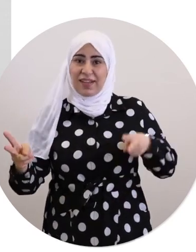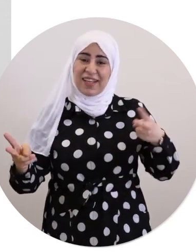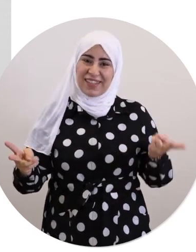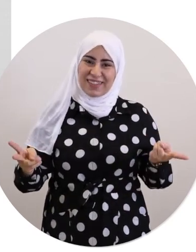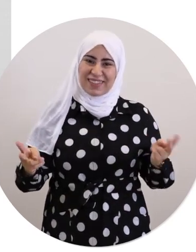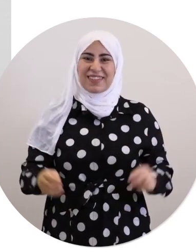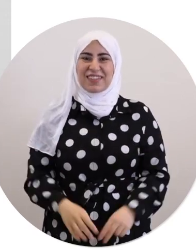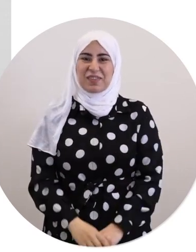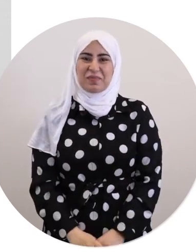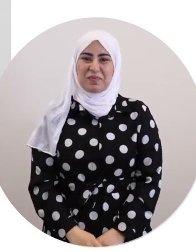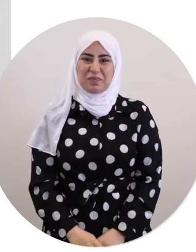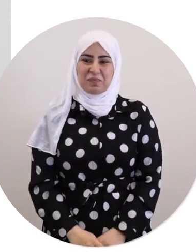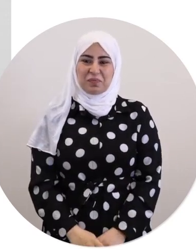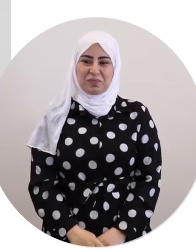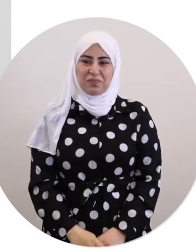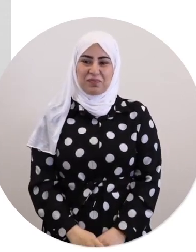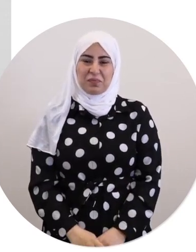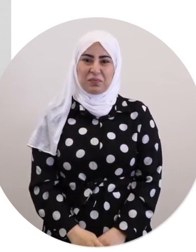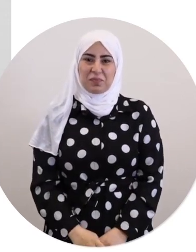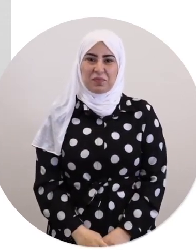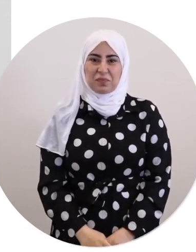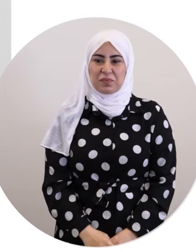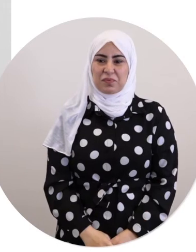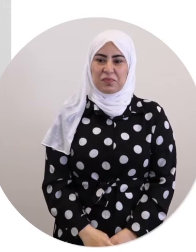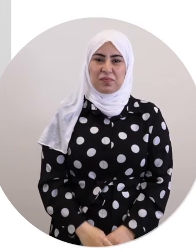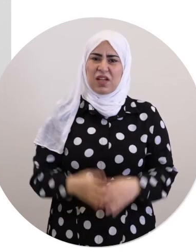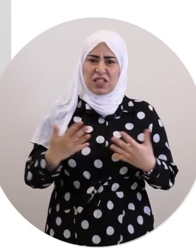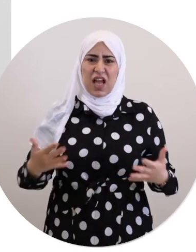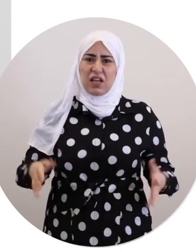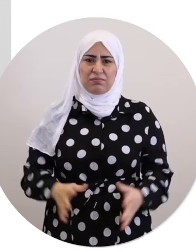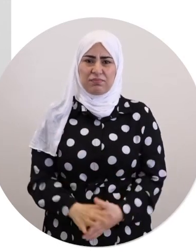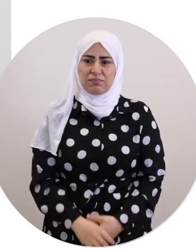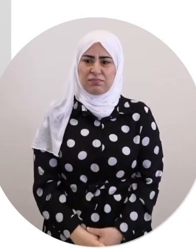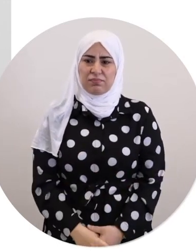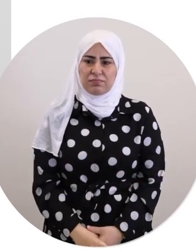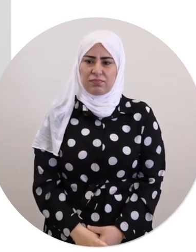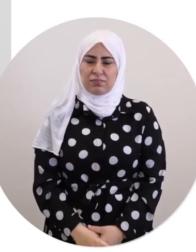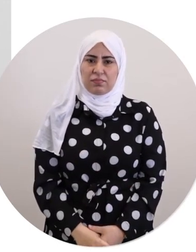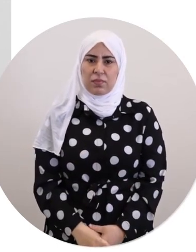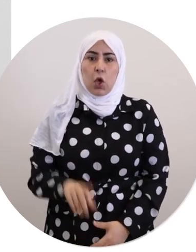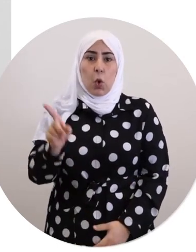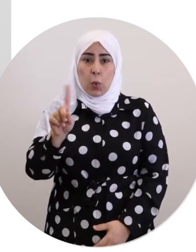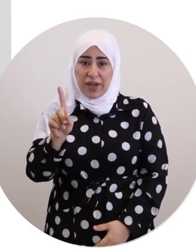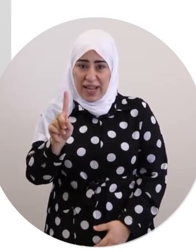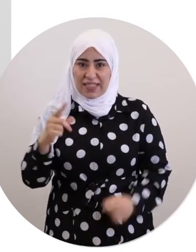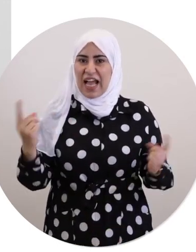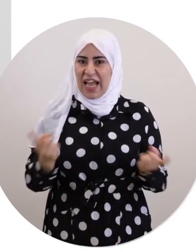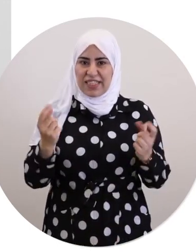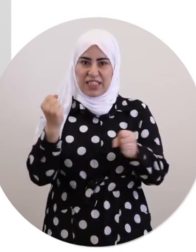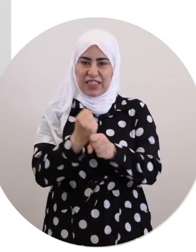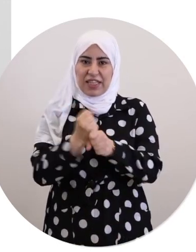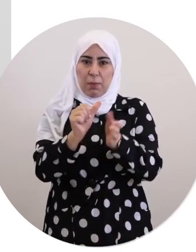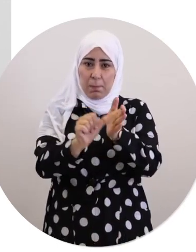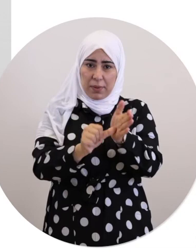in the village is peaceful, whereas life in the city is stressful. Very simple, very easy. You can use whereas in the middle